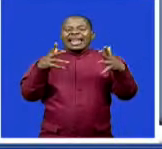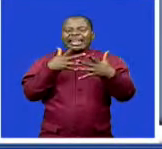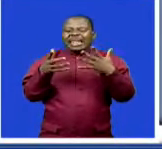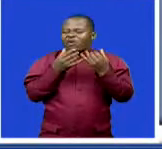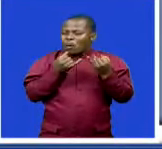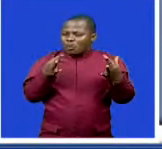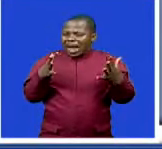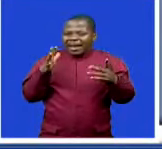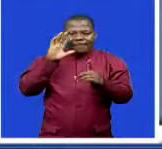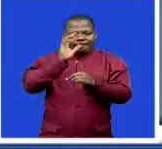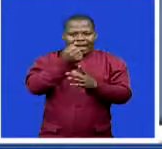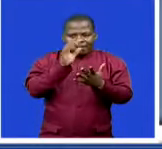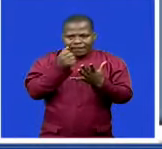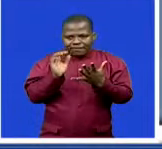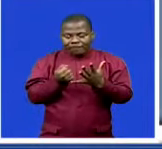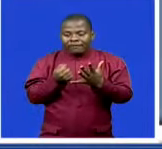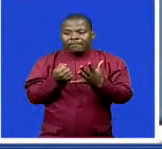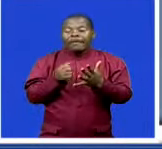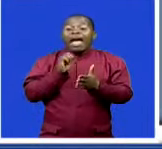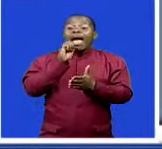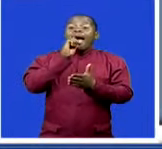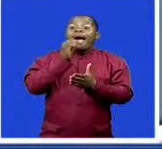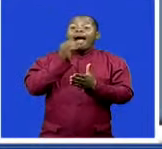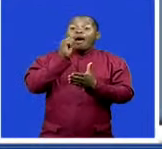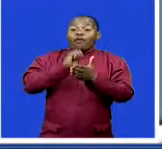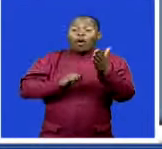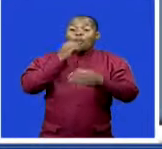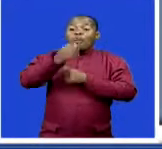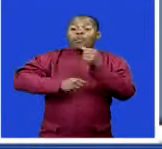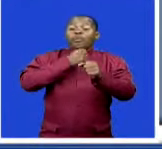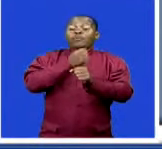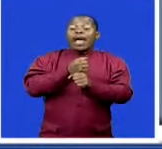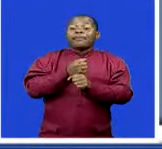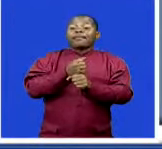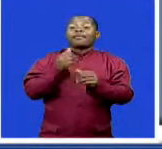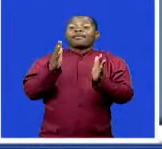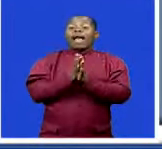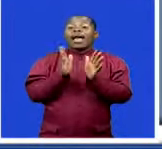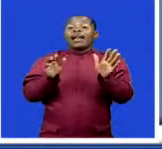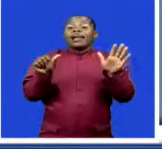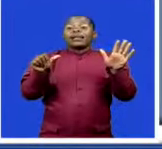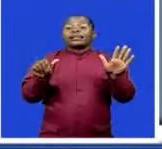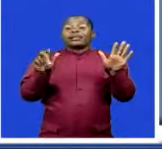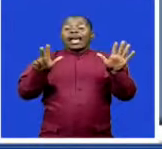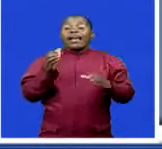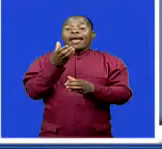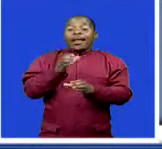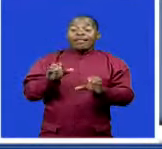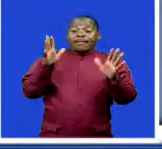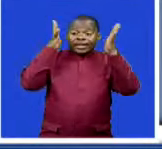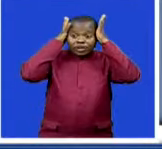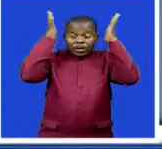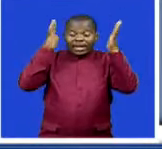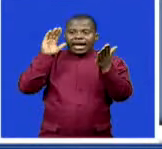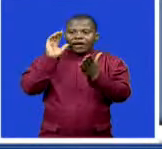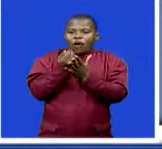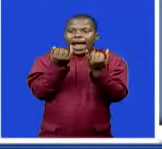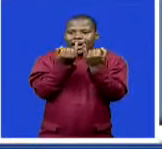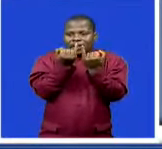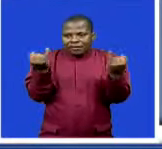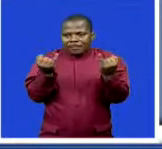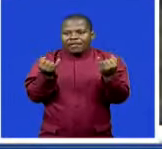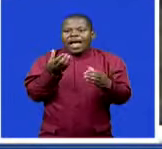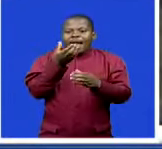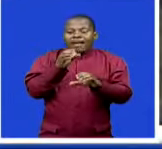of September in 1968, Eswatini gained its independence from Great Britain. Government